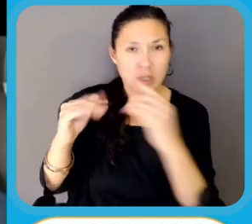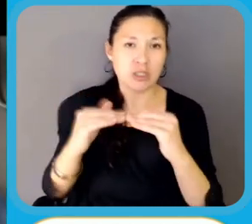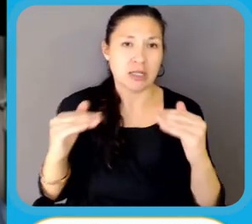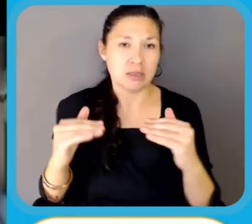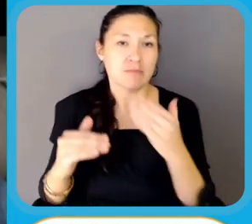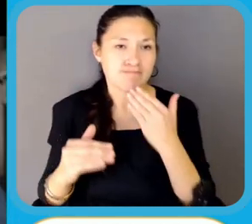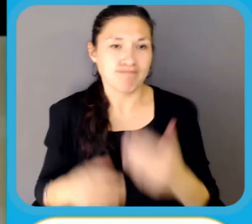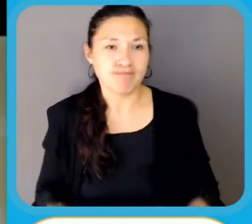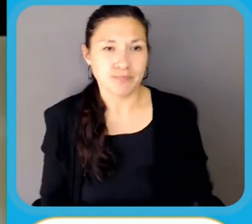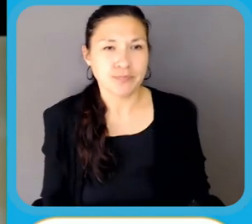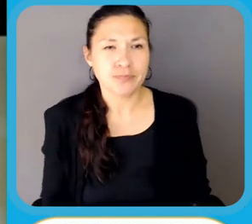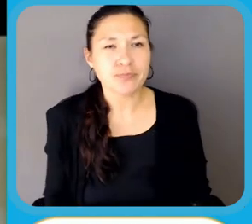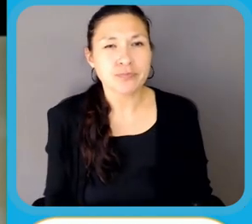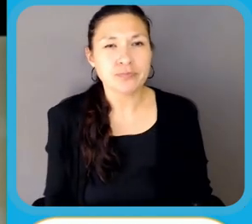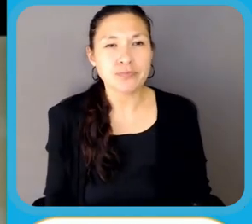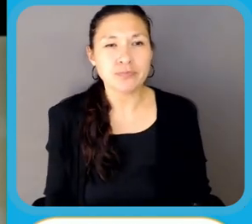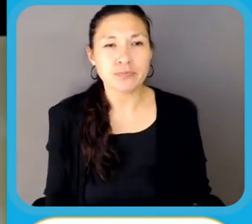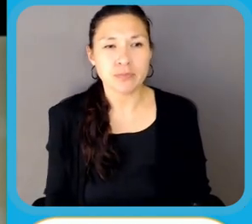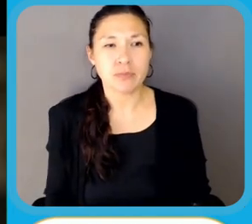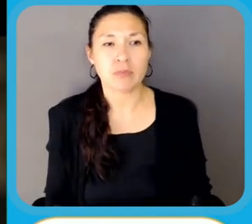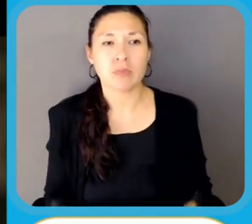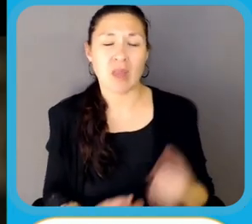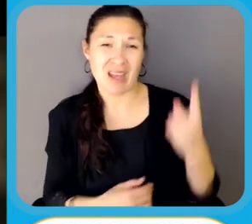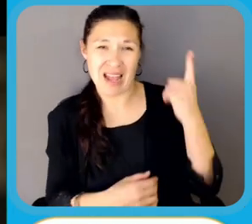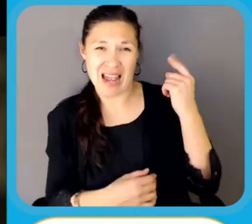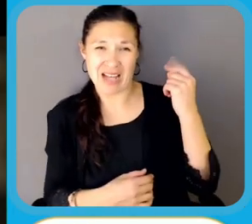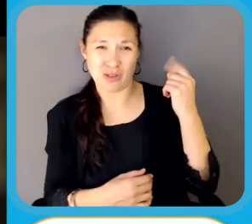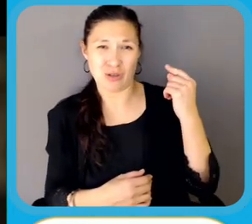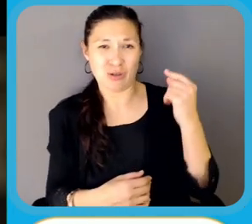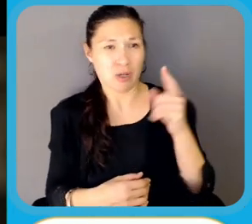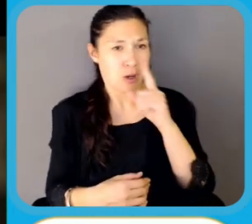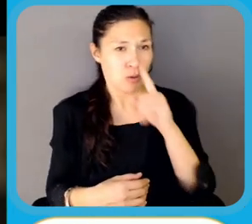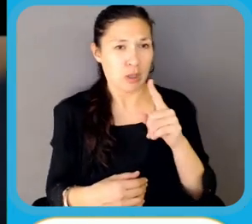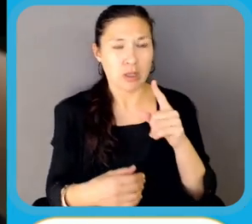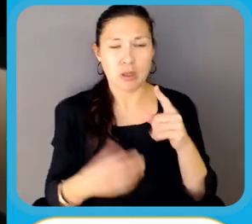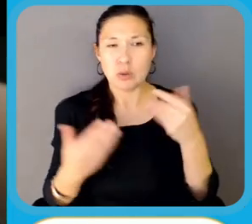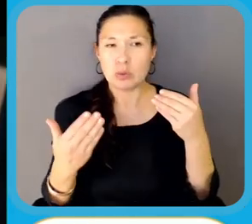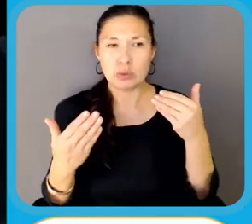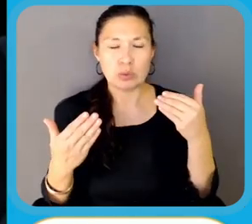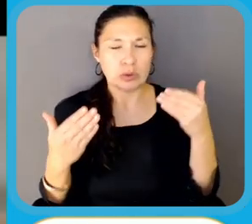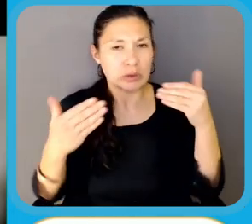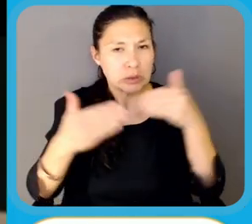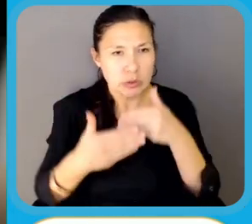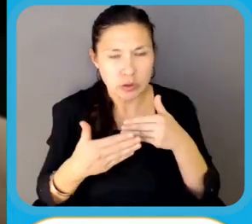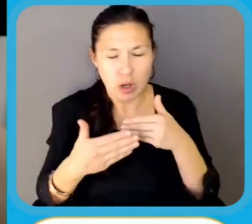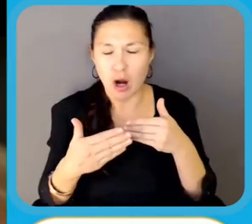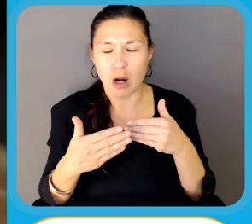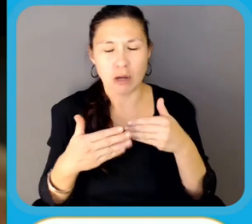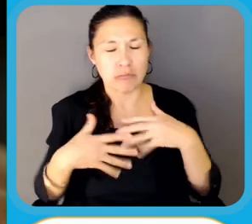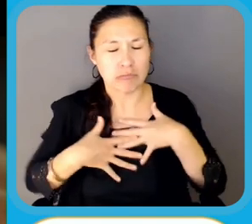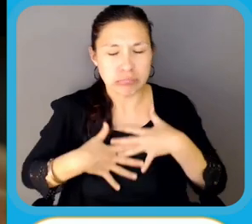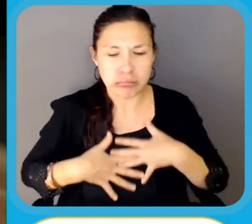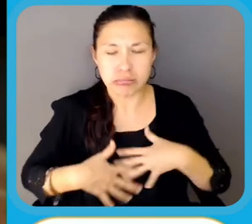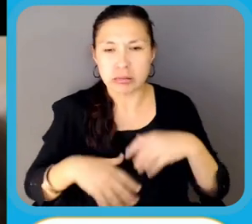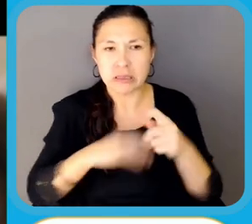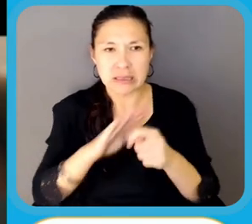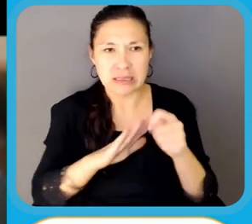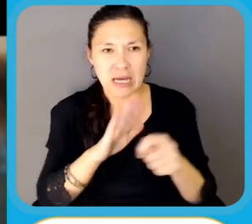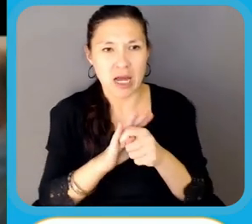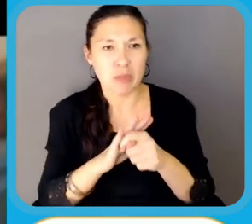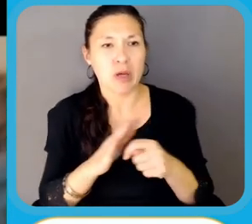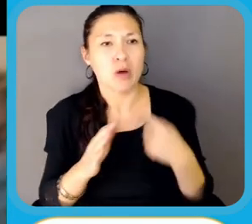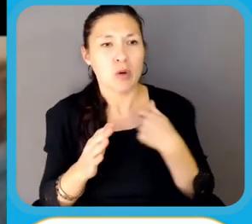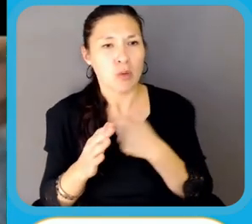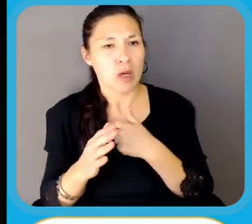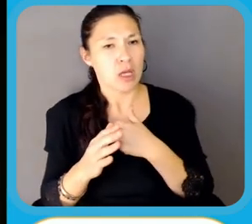A year ago, we were in a very, very deep and dark tunnel. We ran right into the fire of COVID. Those physicians who are in the COVID ICU were